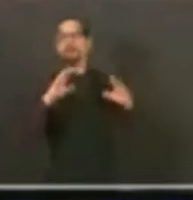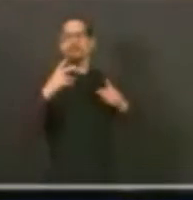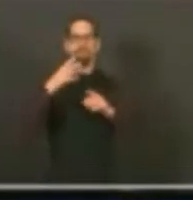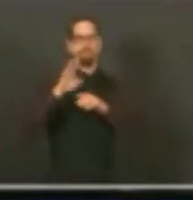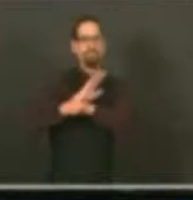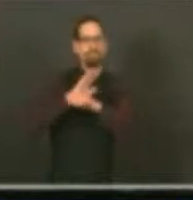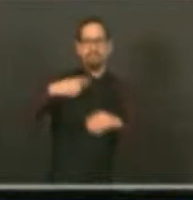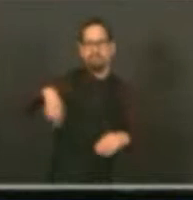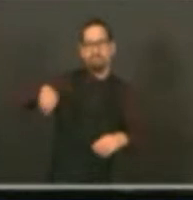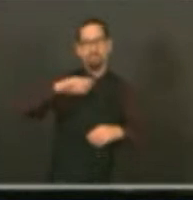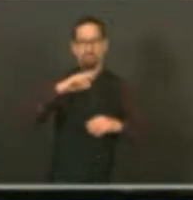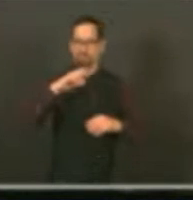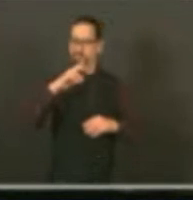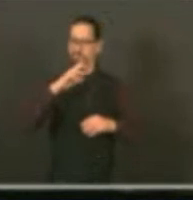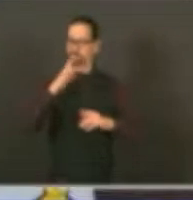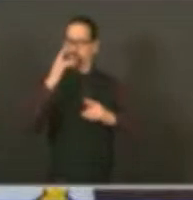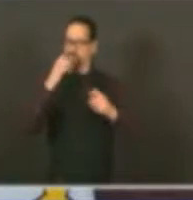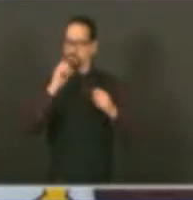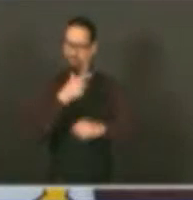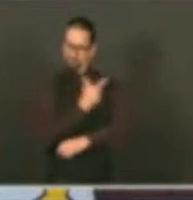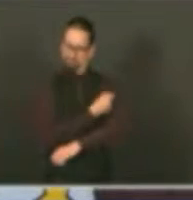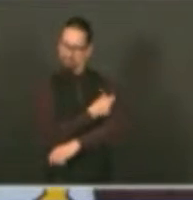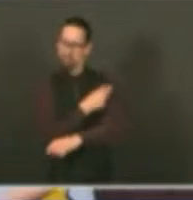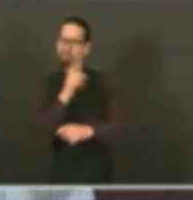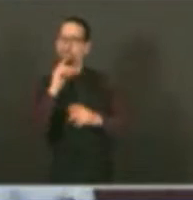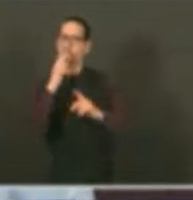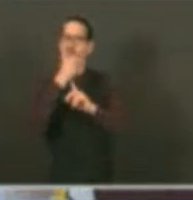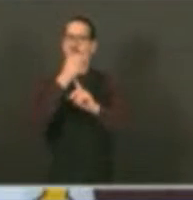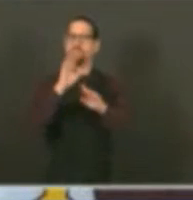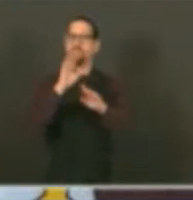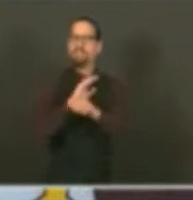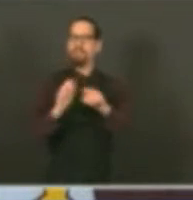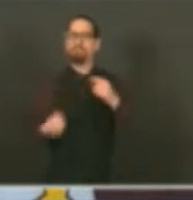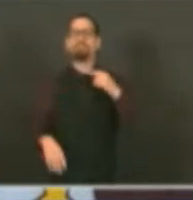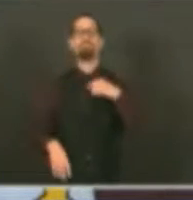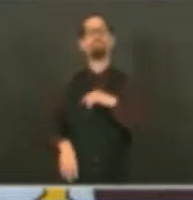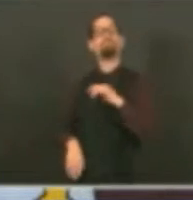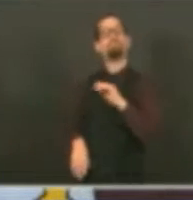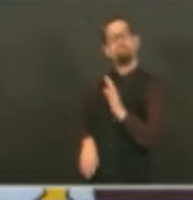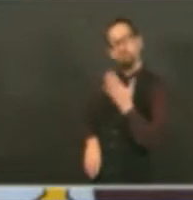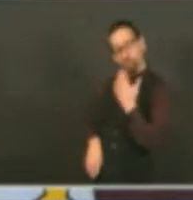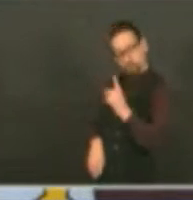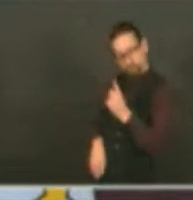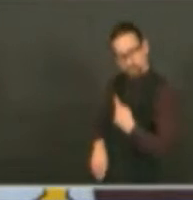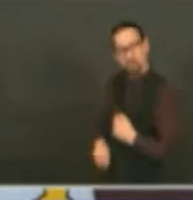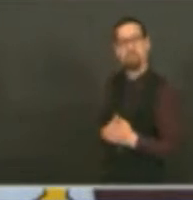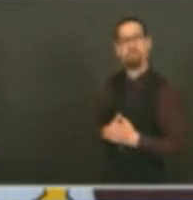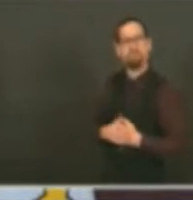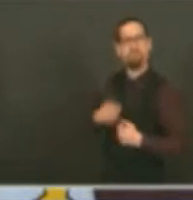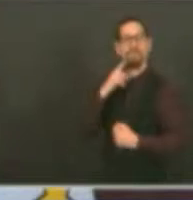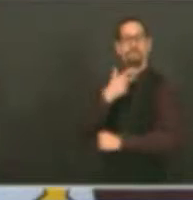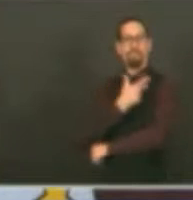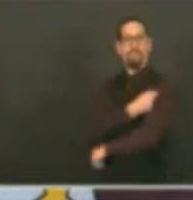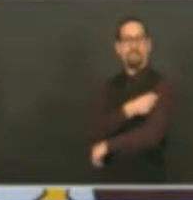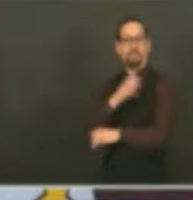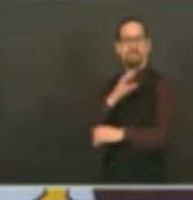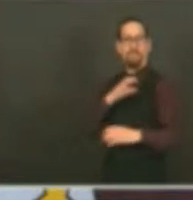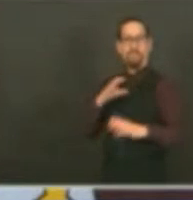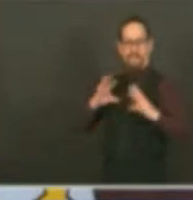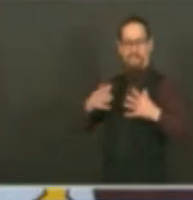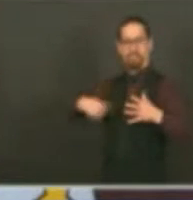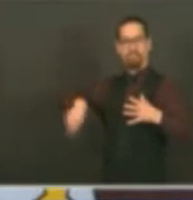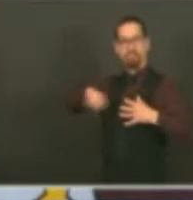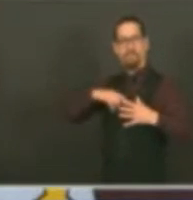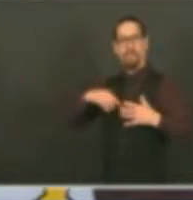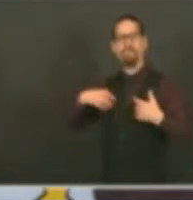the pile. Is that appropriate? So it's a great question. You know, the vaccine subcommittee is looking at all groups, all populations, and we're certainly willing to